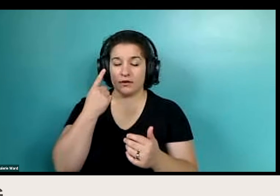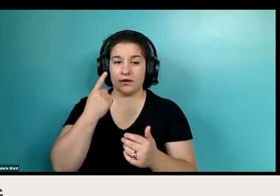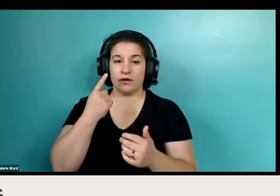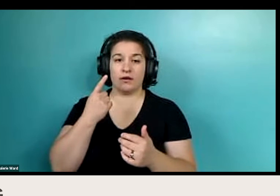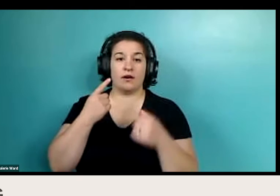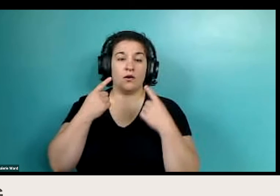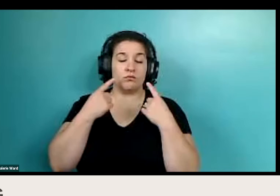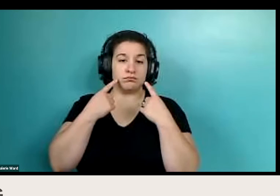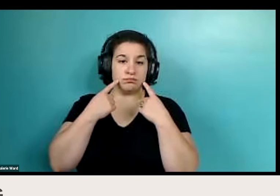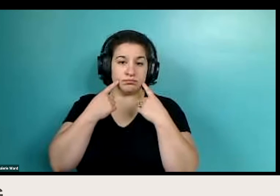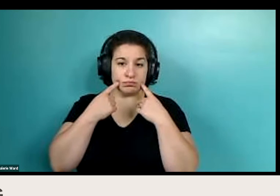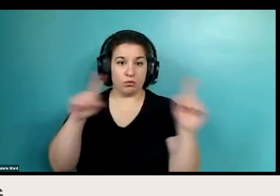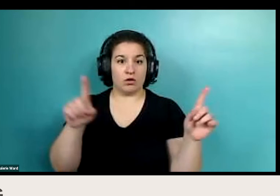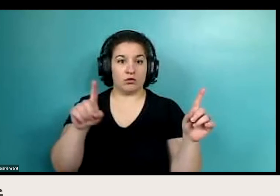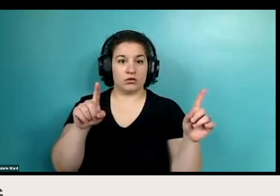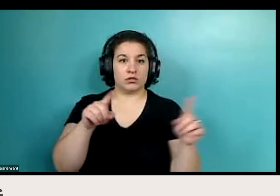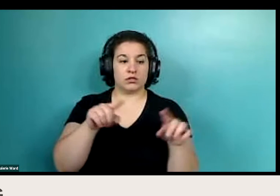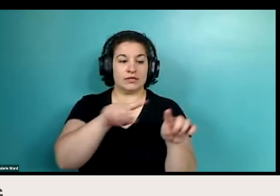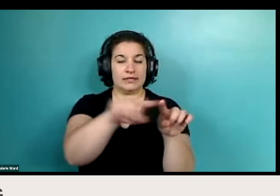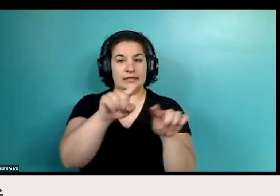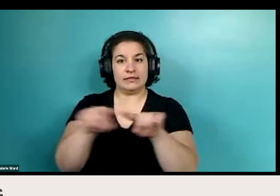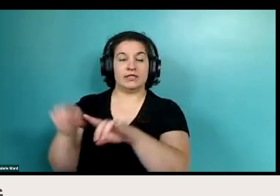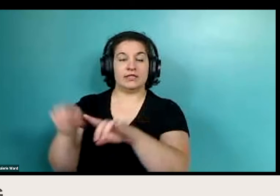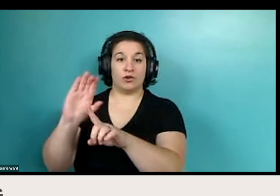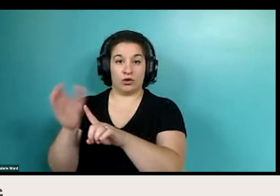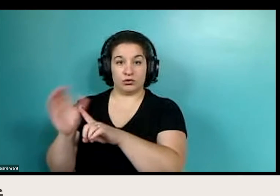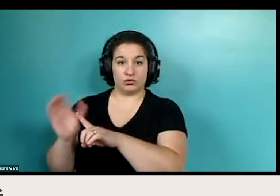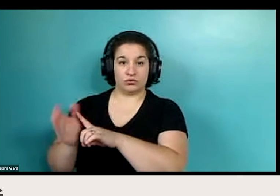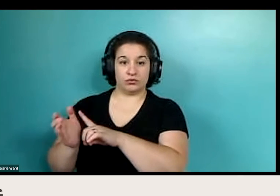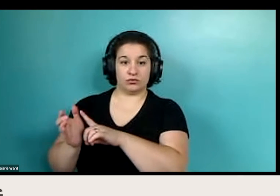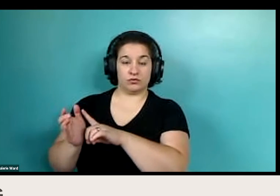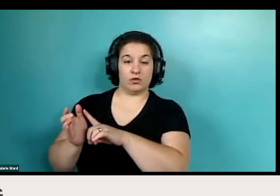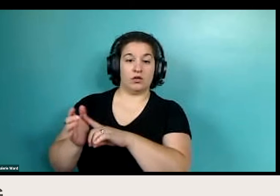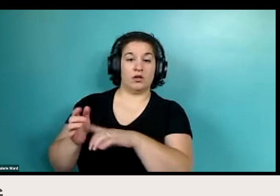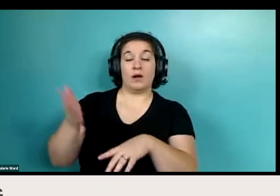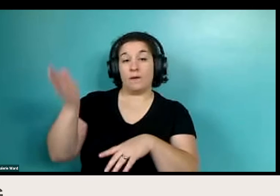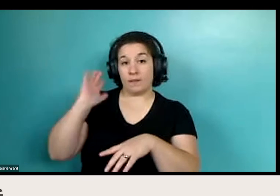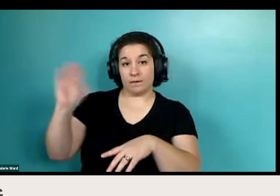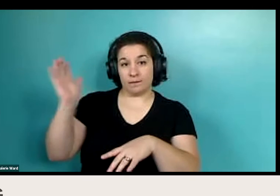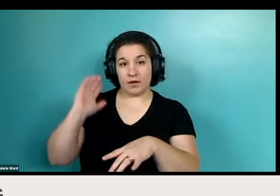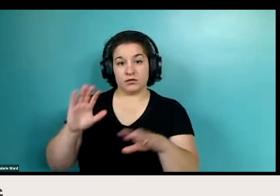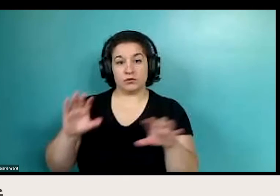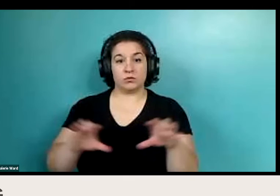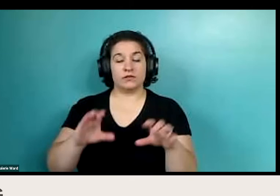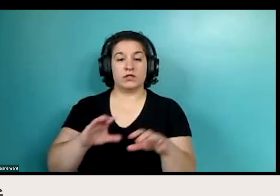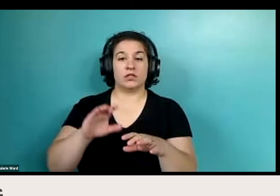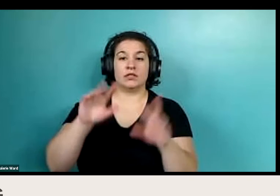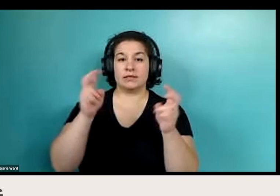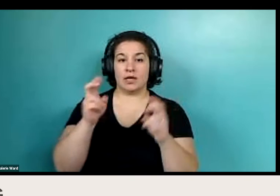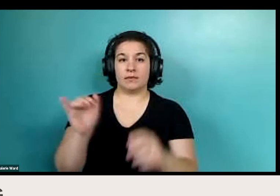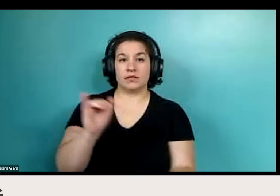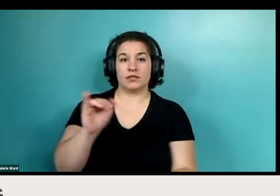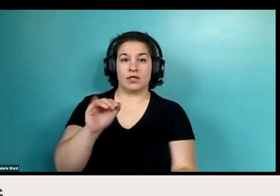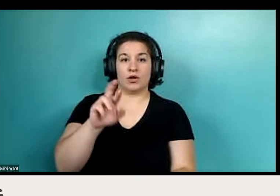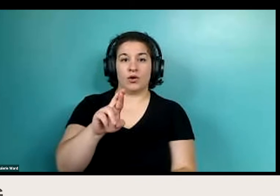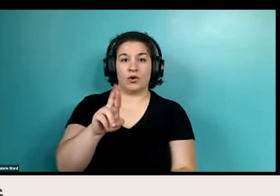well cross-culturally. In the past, we have done canned topics such as Rust Belt, which is completely foreign to